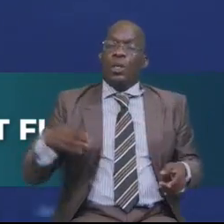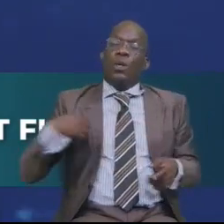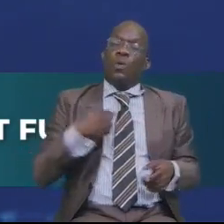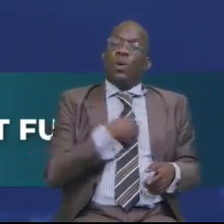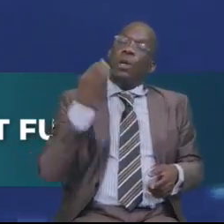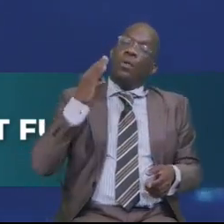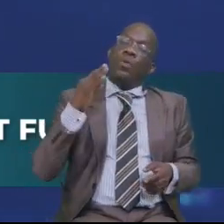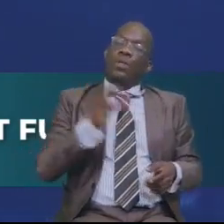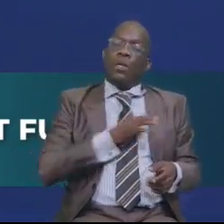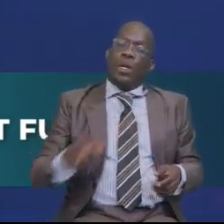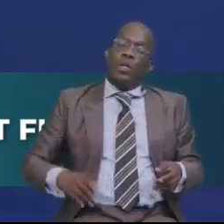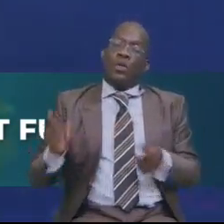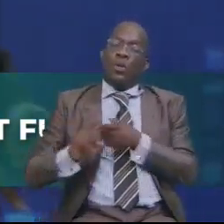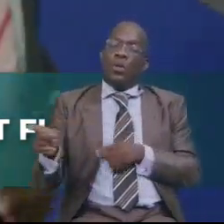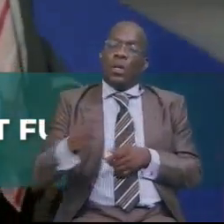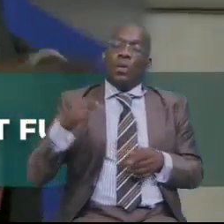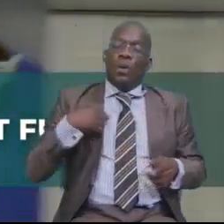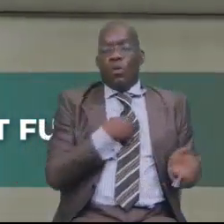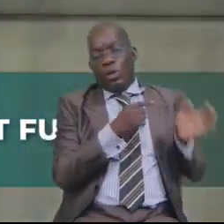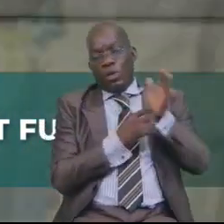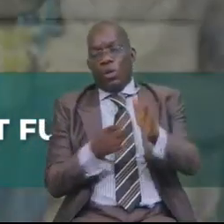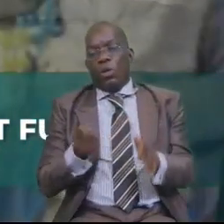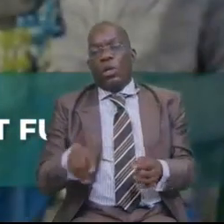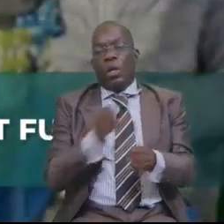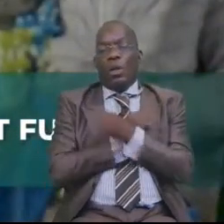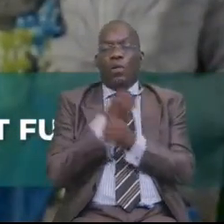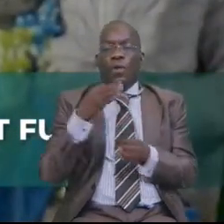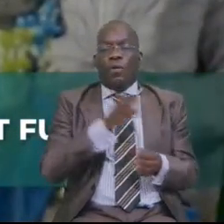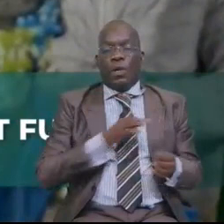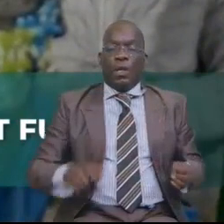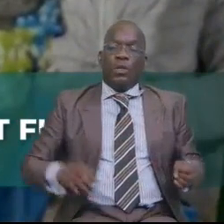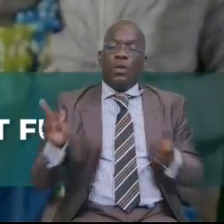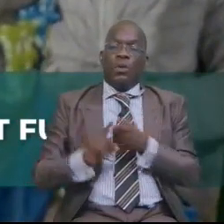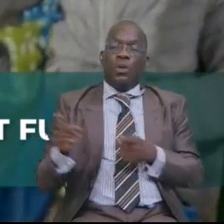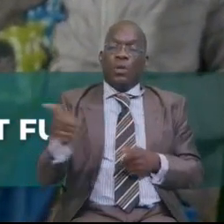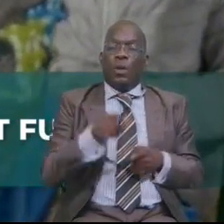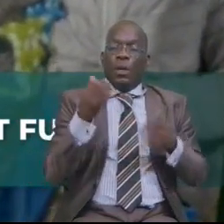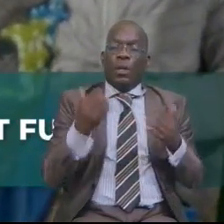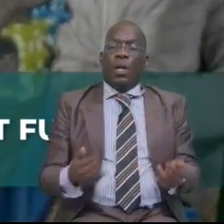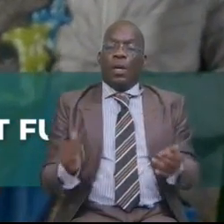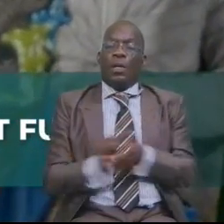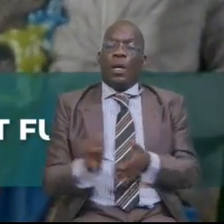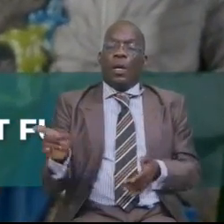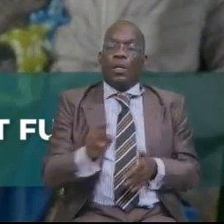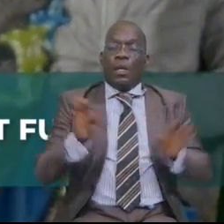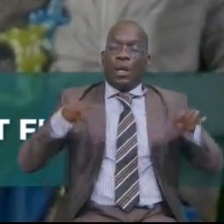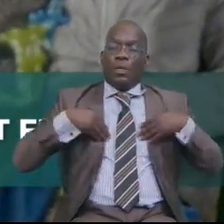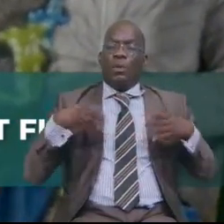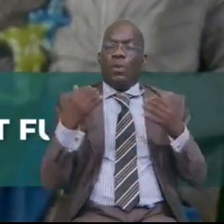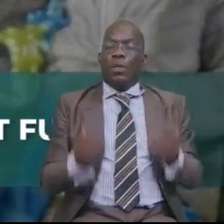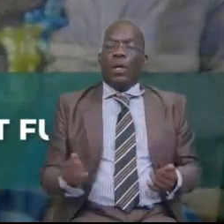extended the love of Christ to them. Now that they accept, now that they come,